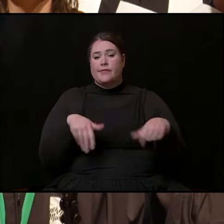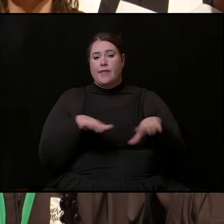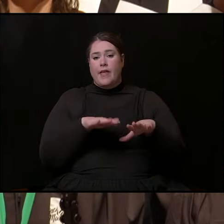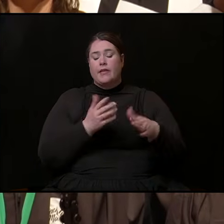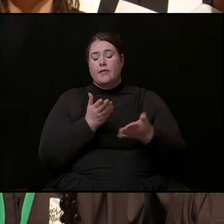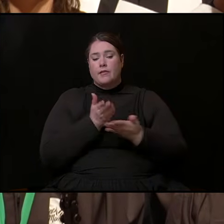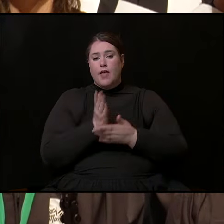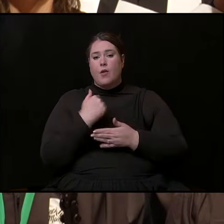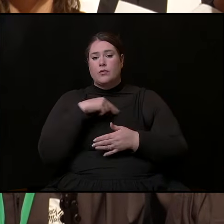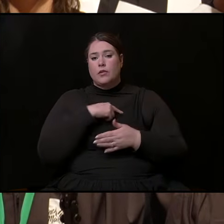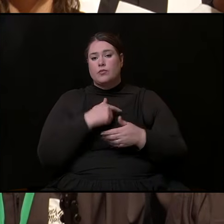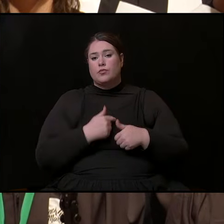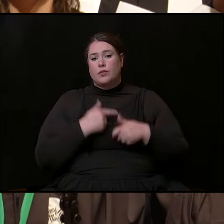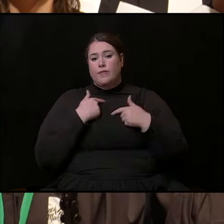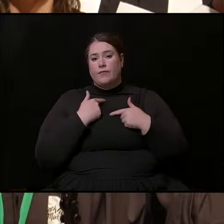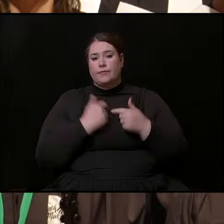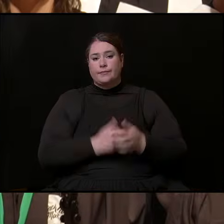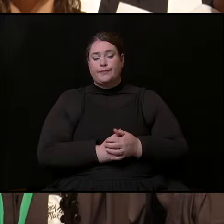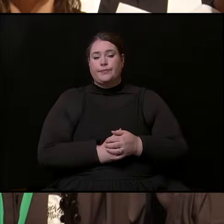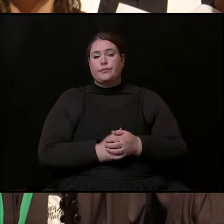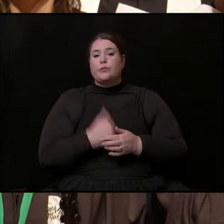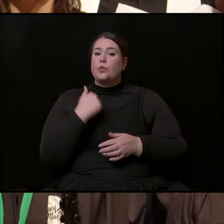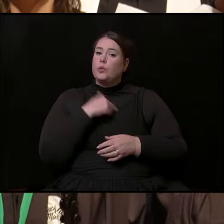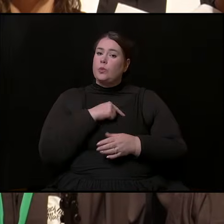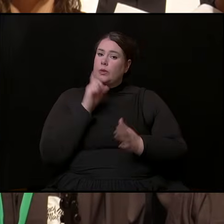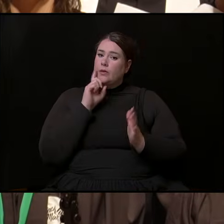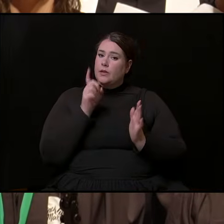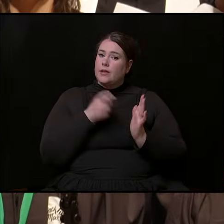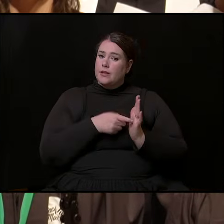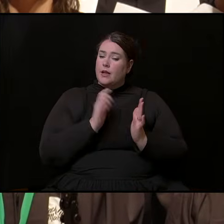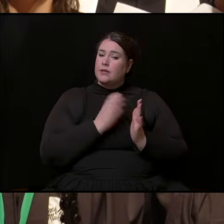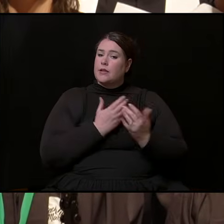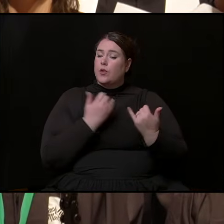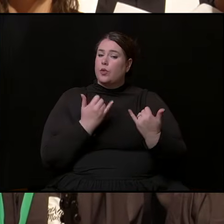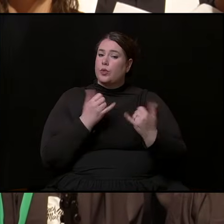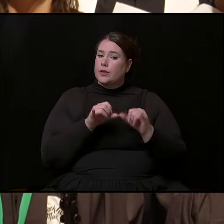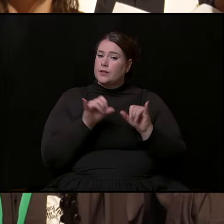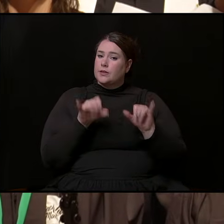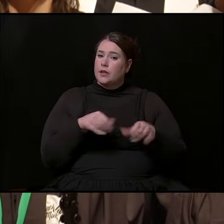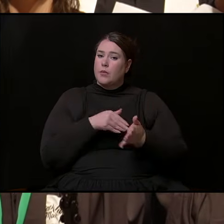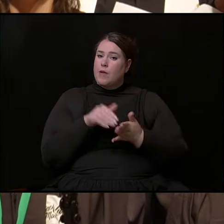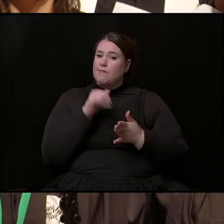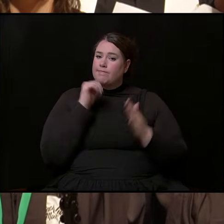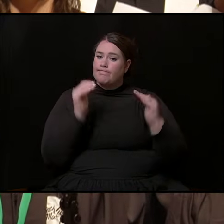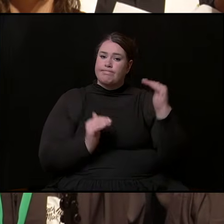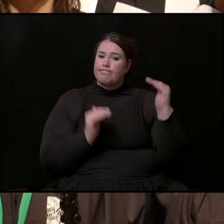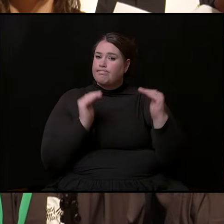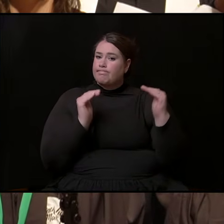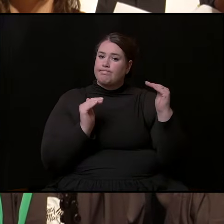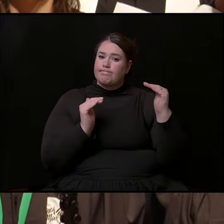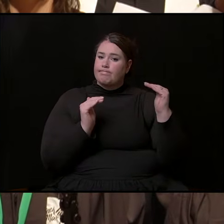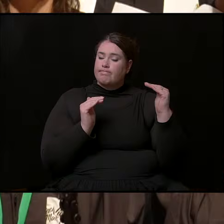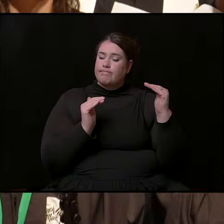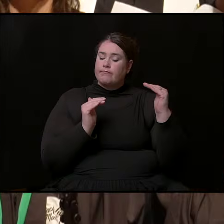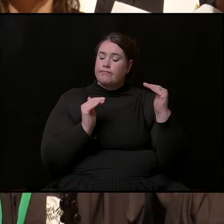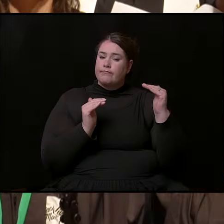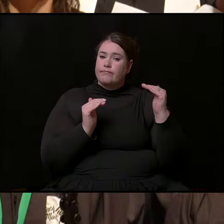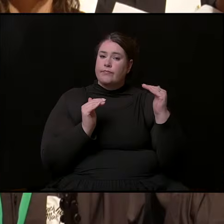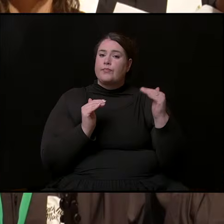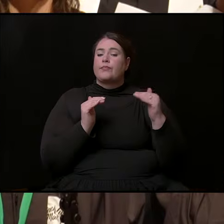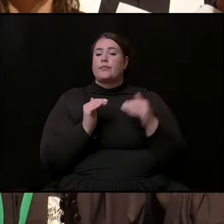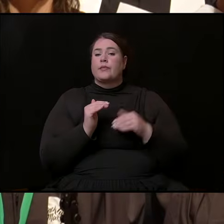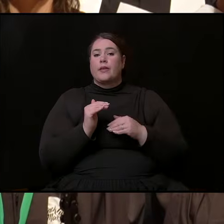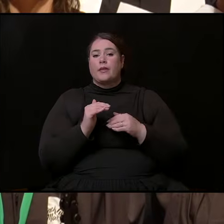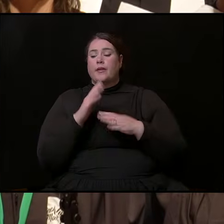live. We recognize that our current systems are often unjust, that the comfort of many still rests upon